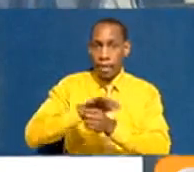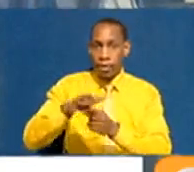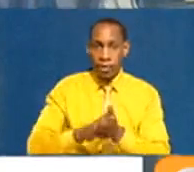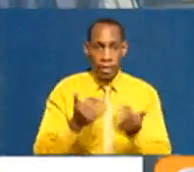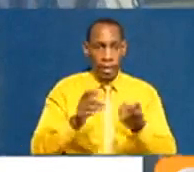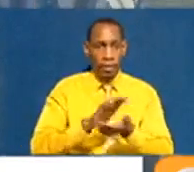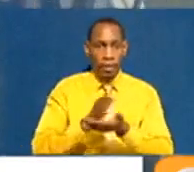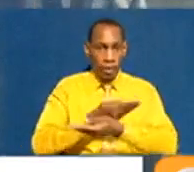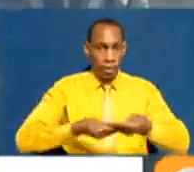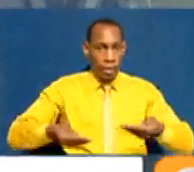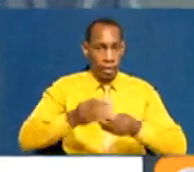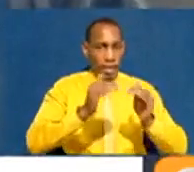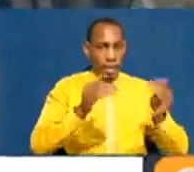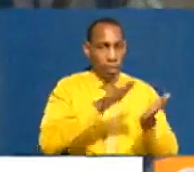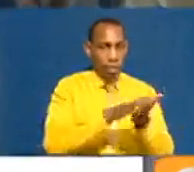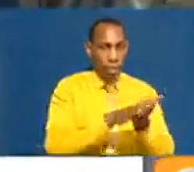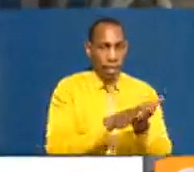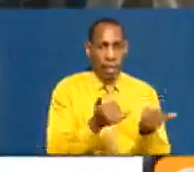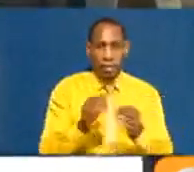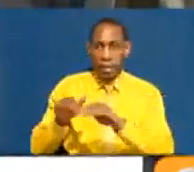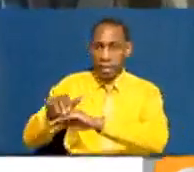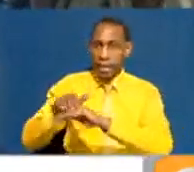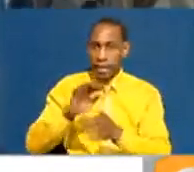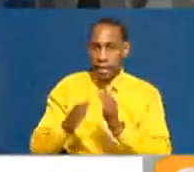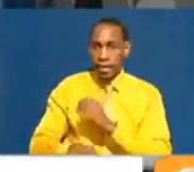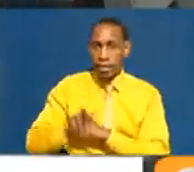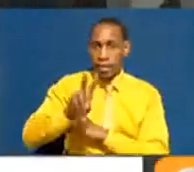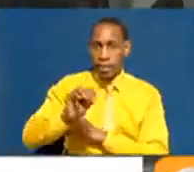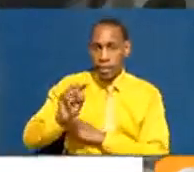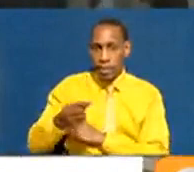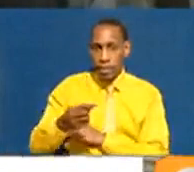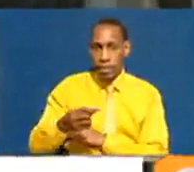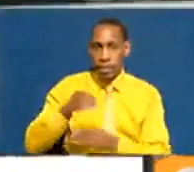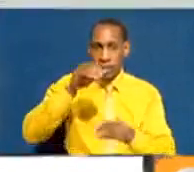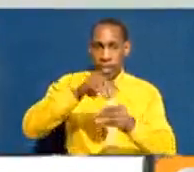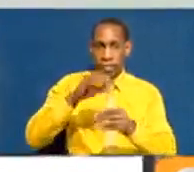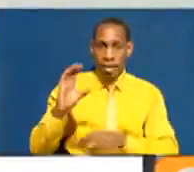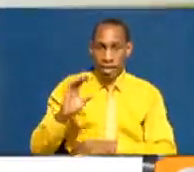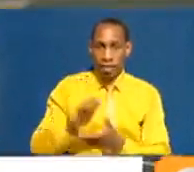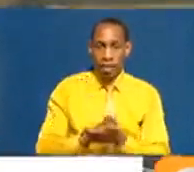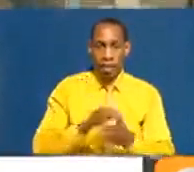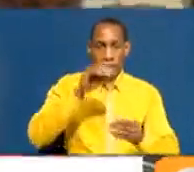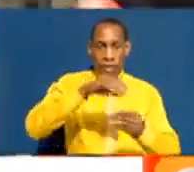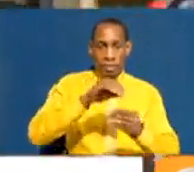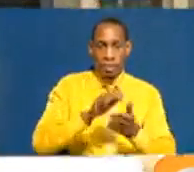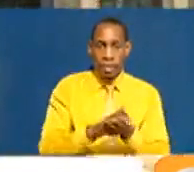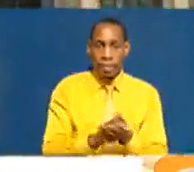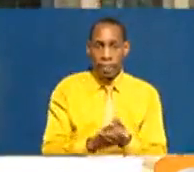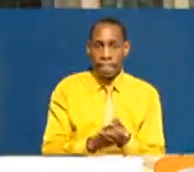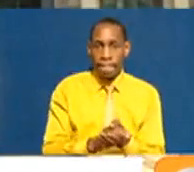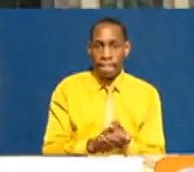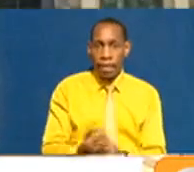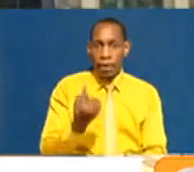in this transaction, Equity Bank Kenya Limited is acquiring approximately 20,000 deposit customers holding deposits of approximately